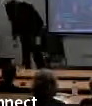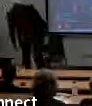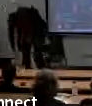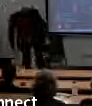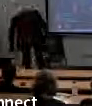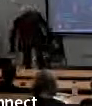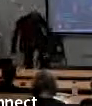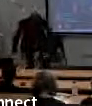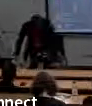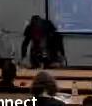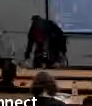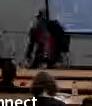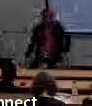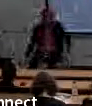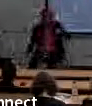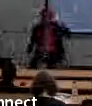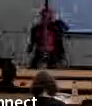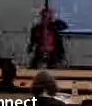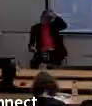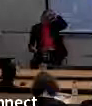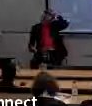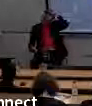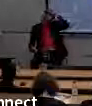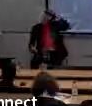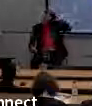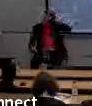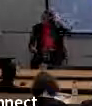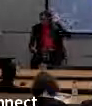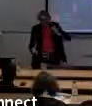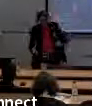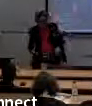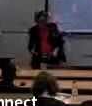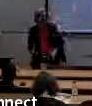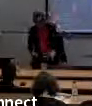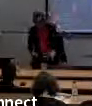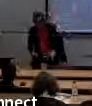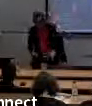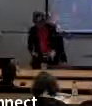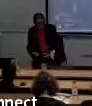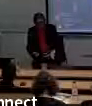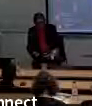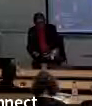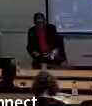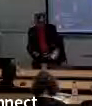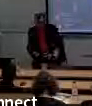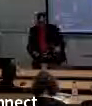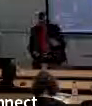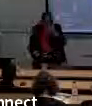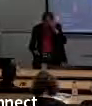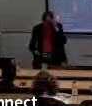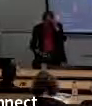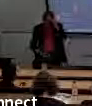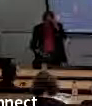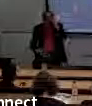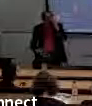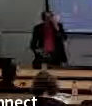can talk. No, so yeah, I just also wanted to say thank you, because while I have written the words or